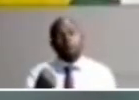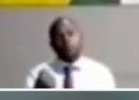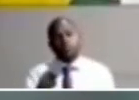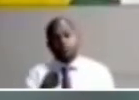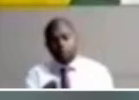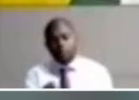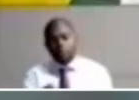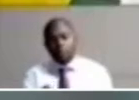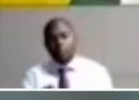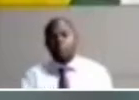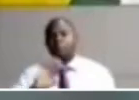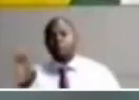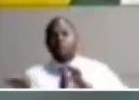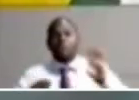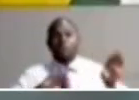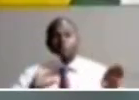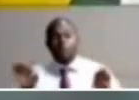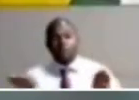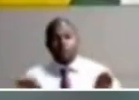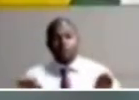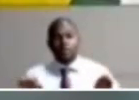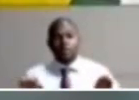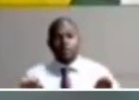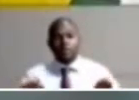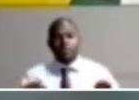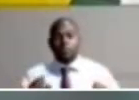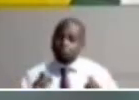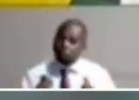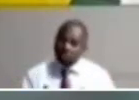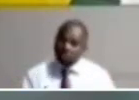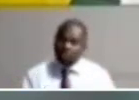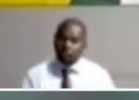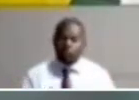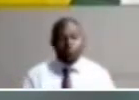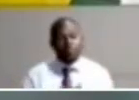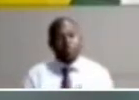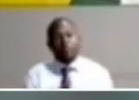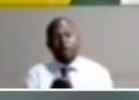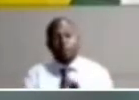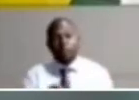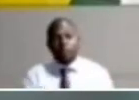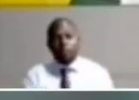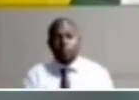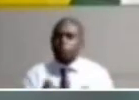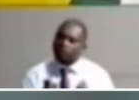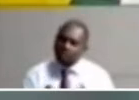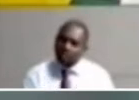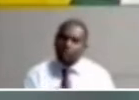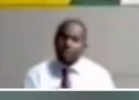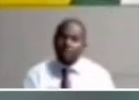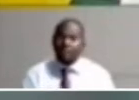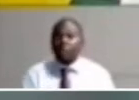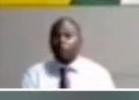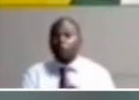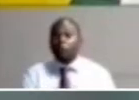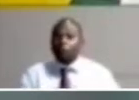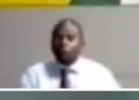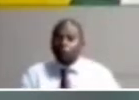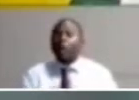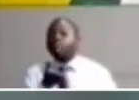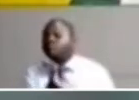to one point and then going back. That's all right when there is no danger. But since there is an enemy in the house